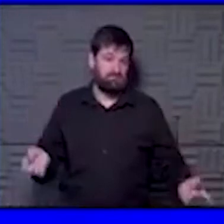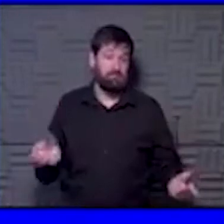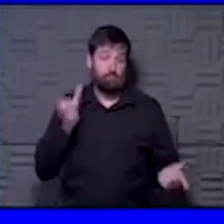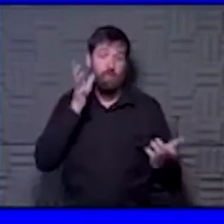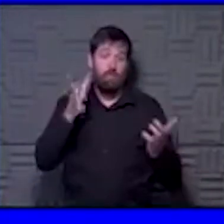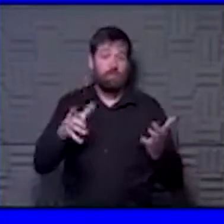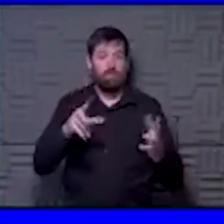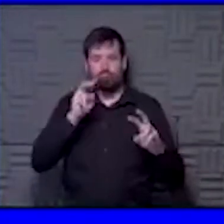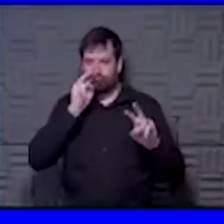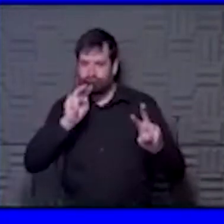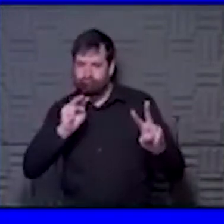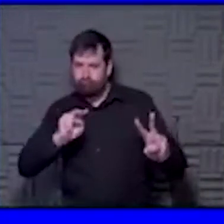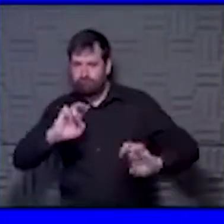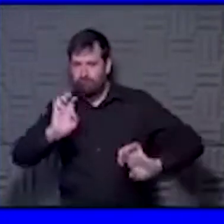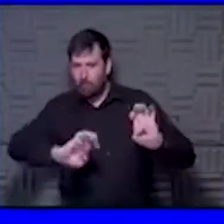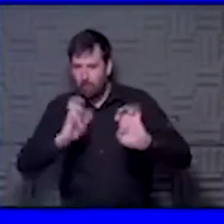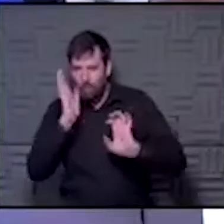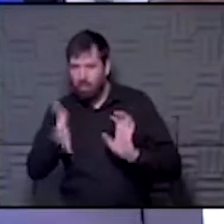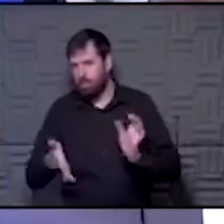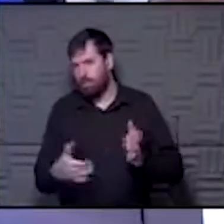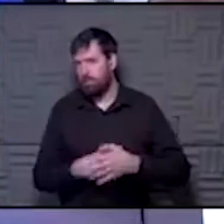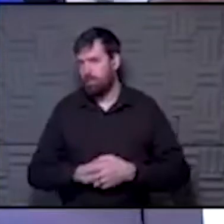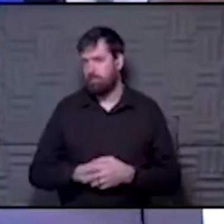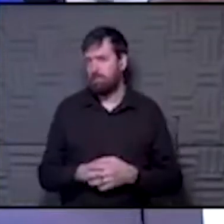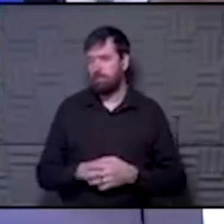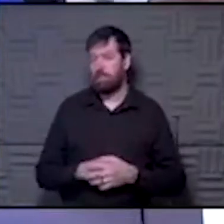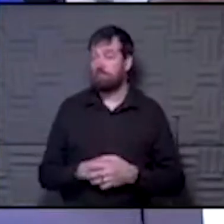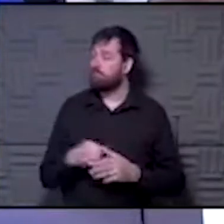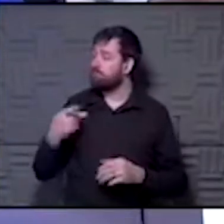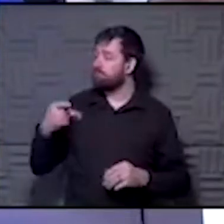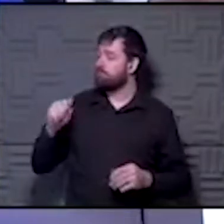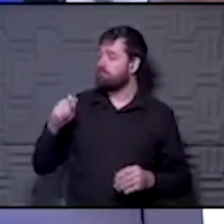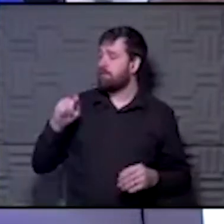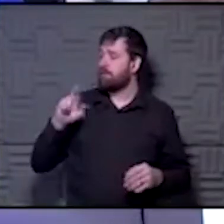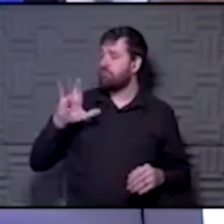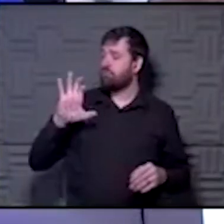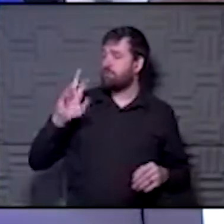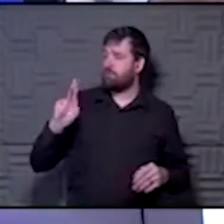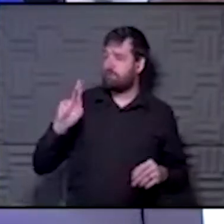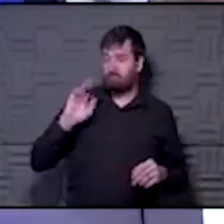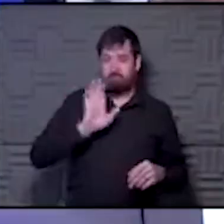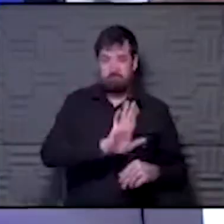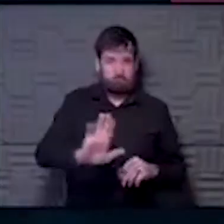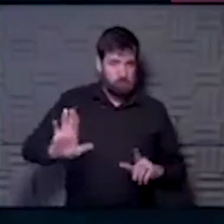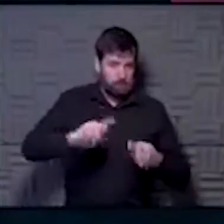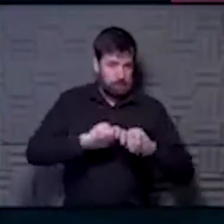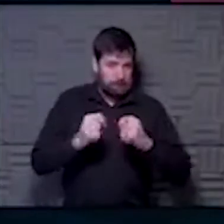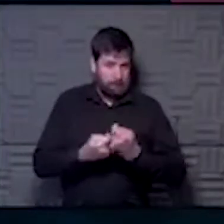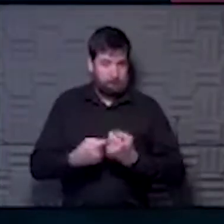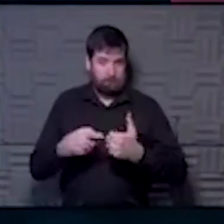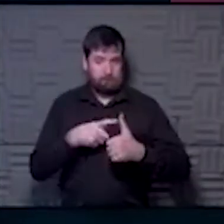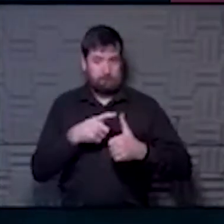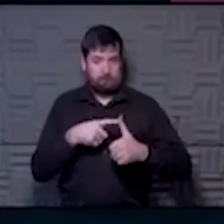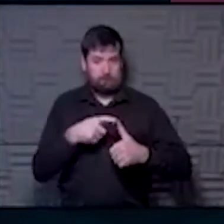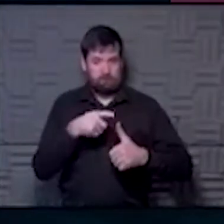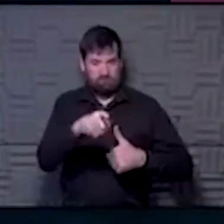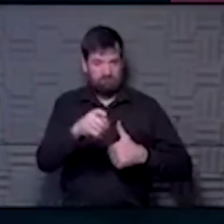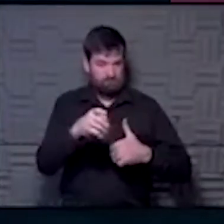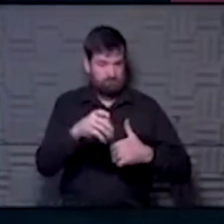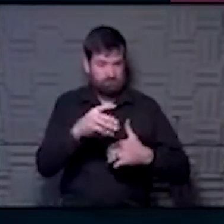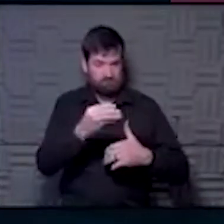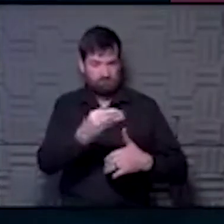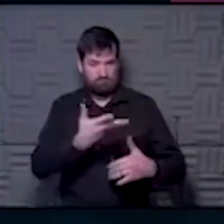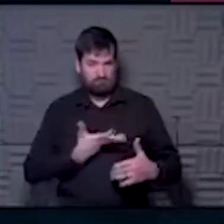continue to evaluate, obviously. Patrick, so for your team, first of all, you shared some vaccine with